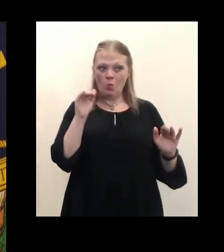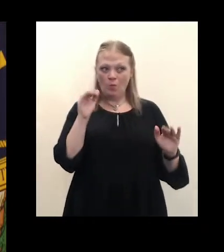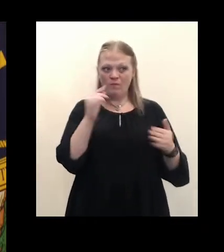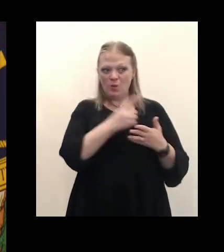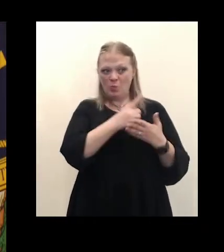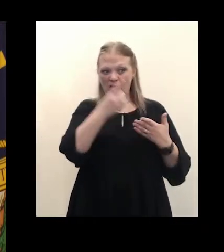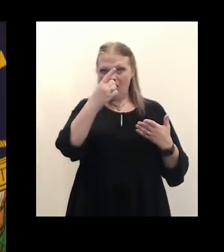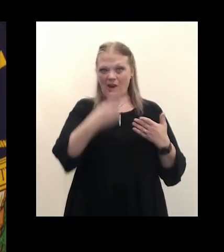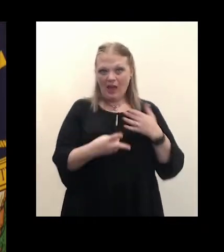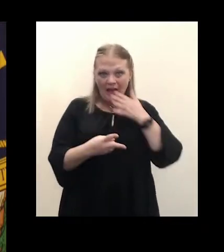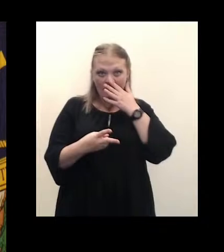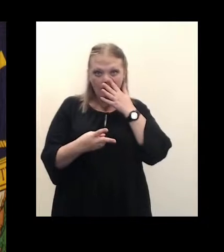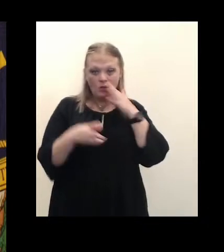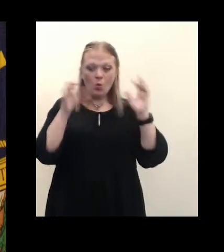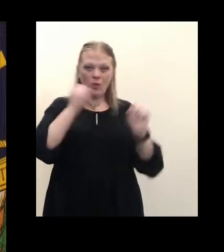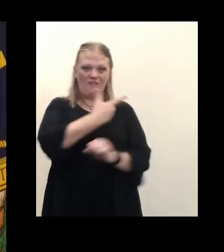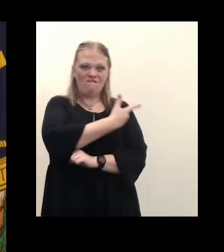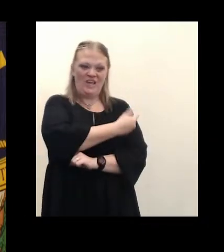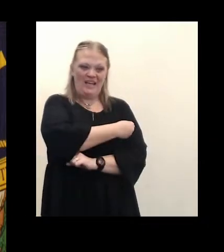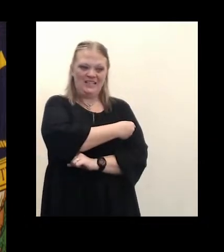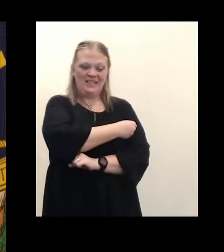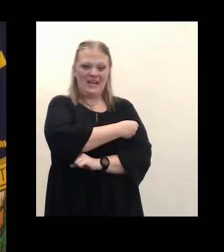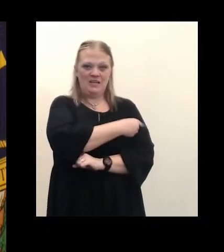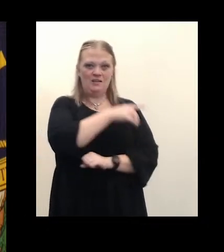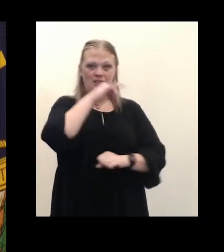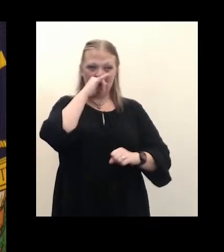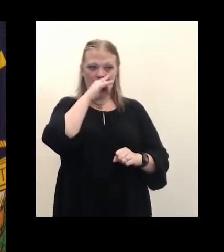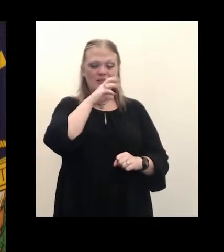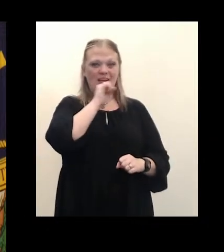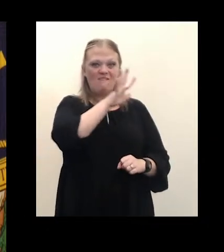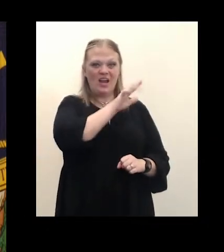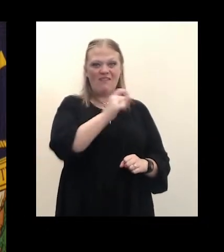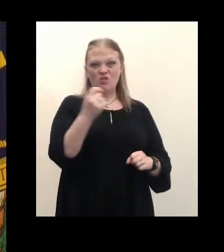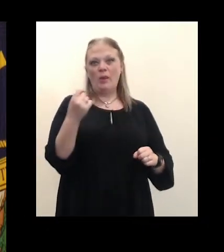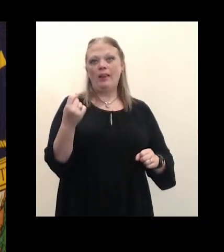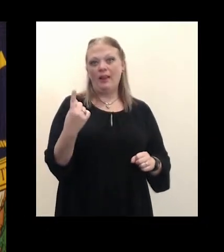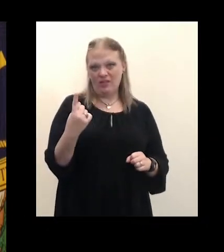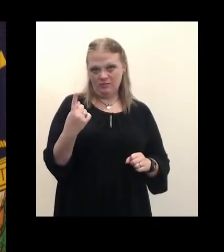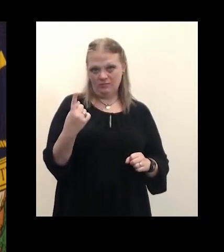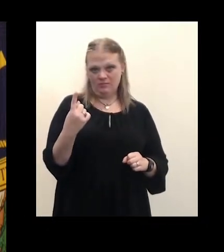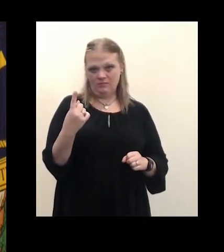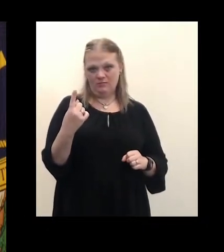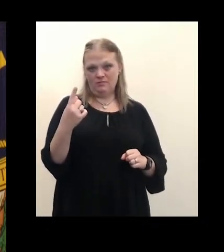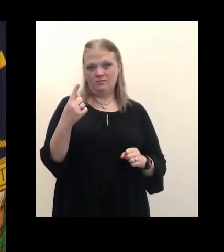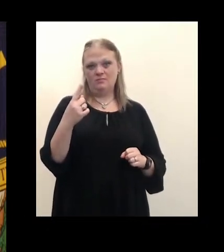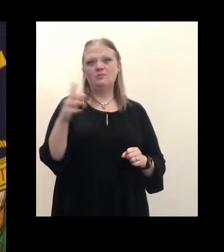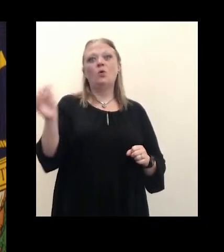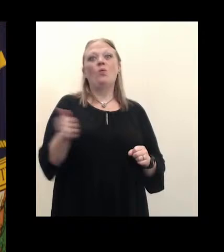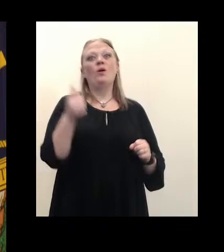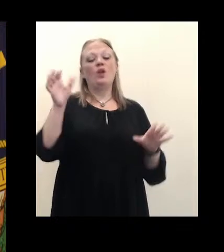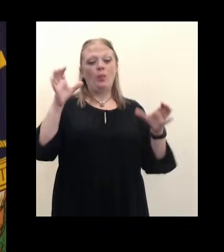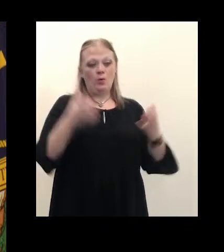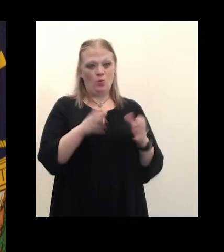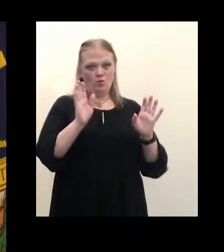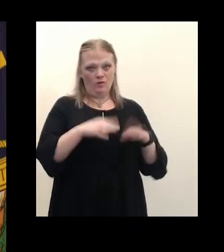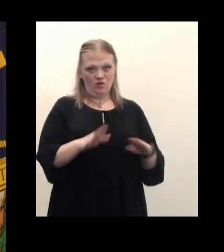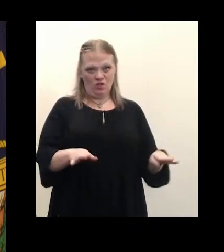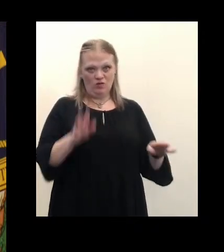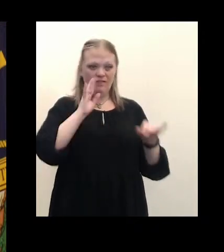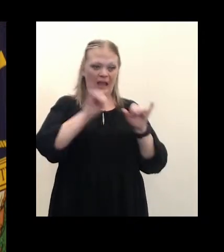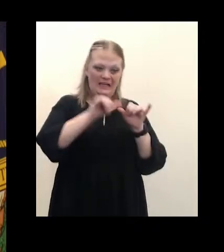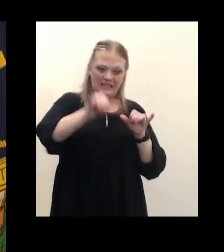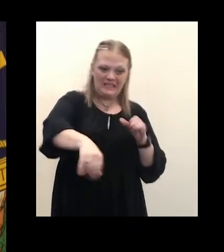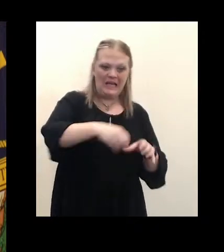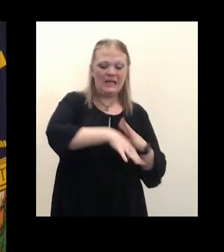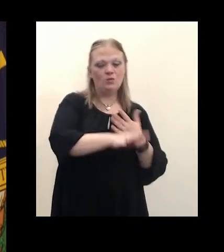half, we can vaccinate the kids who are 5 to 11-year-olds. That'll be another group of children who will be able to stay in